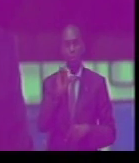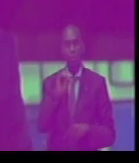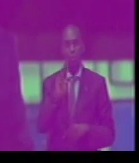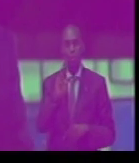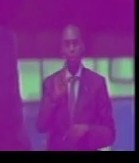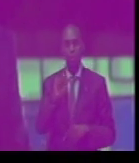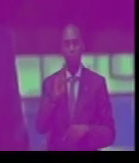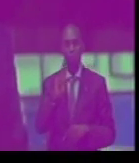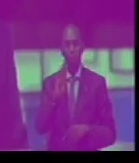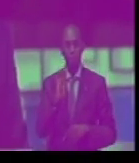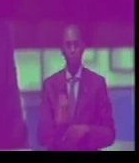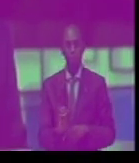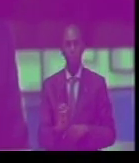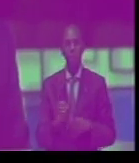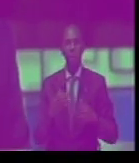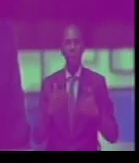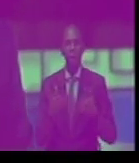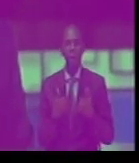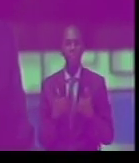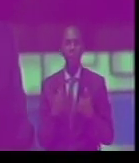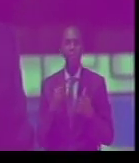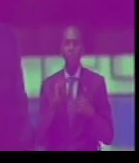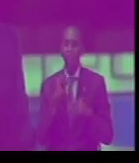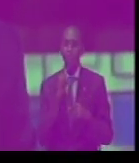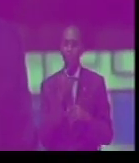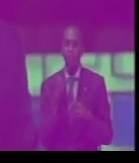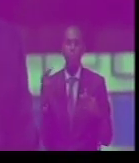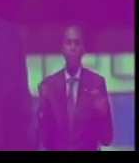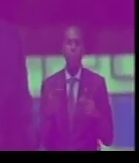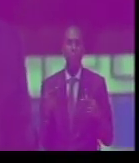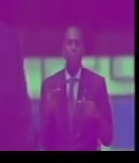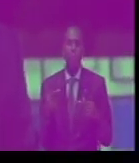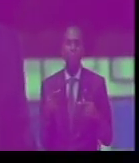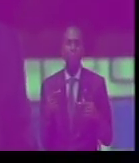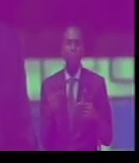media. All the way from YouTube, we have